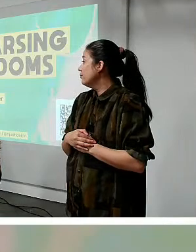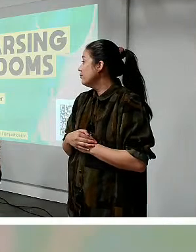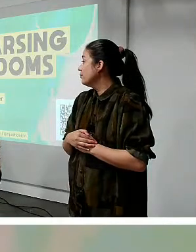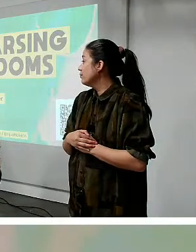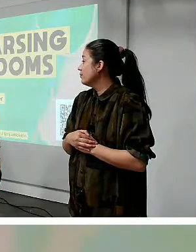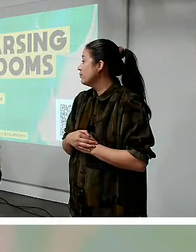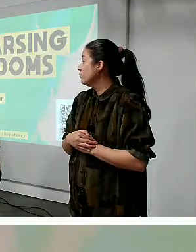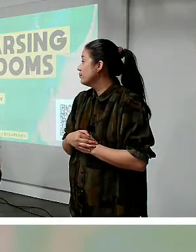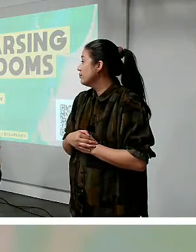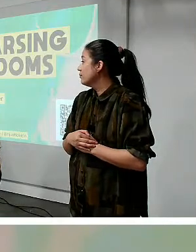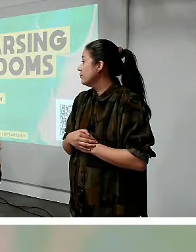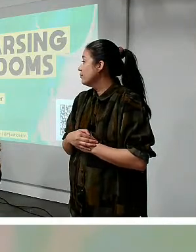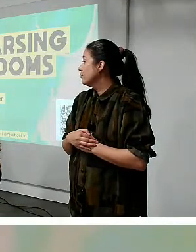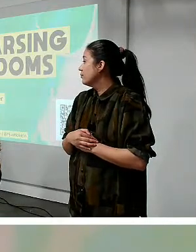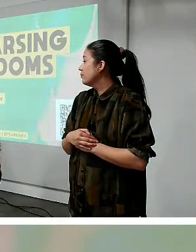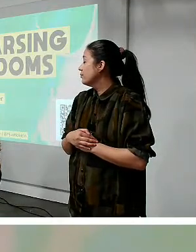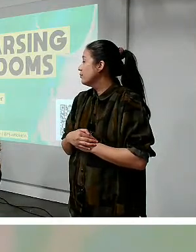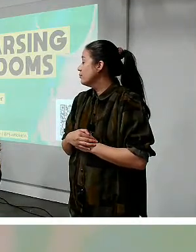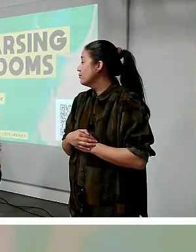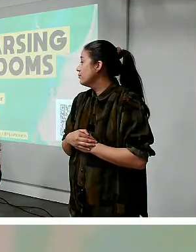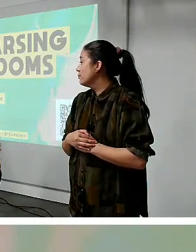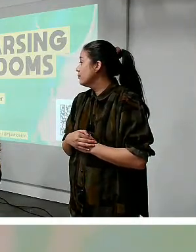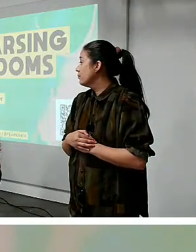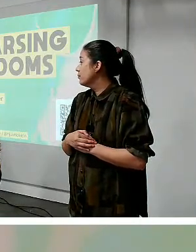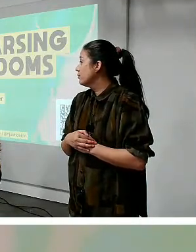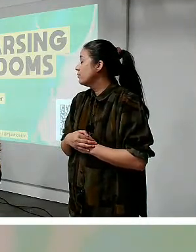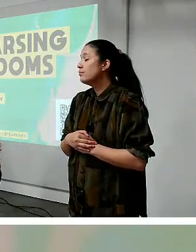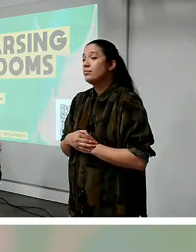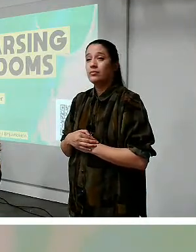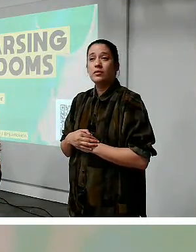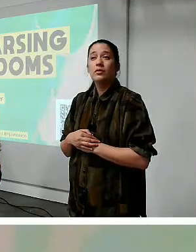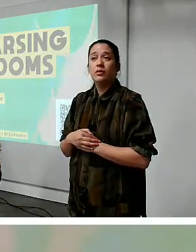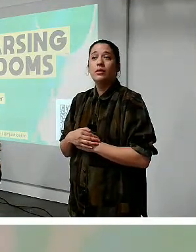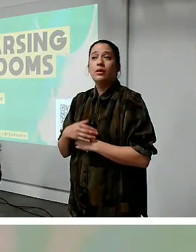And gradually, I started to ask people